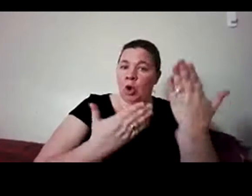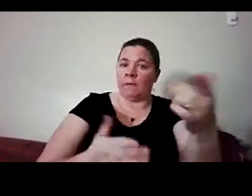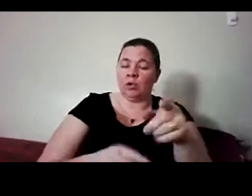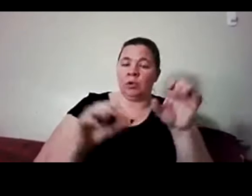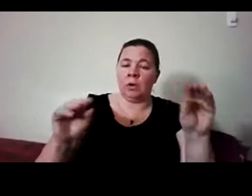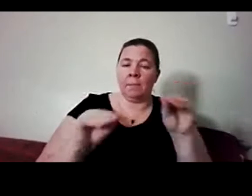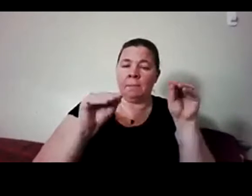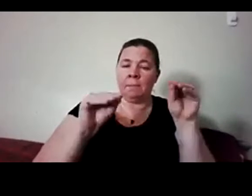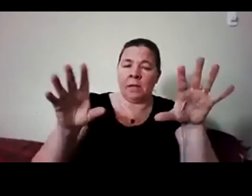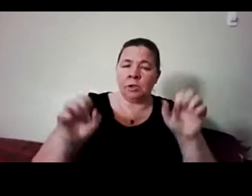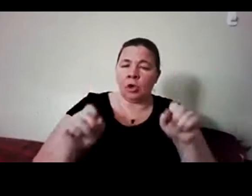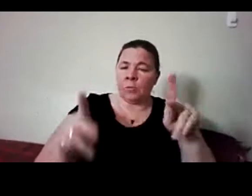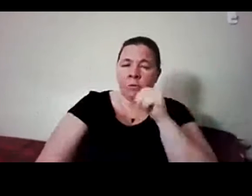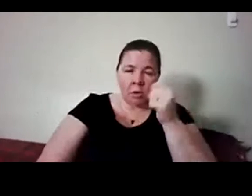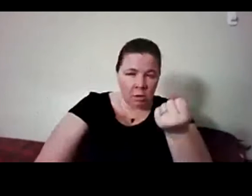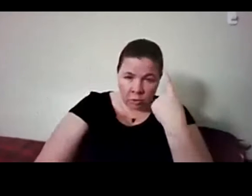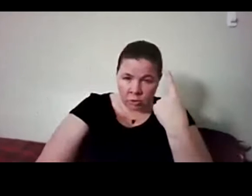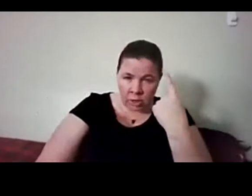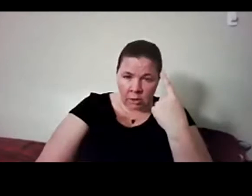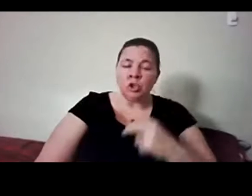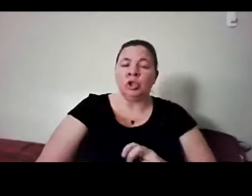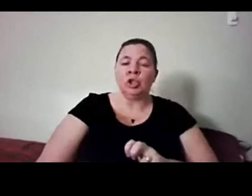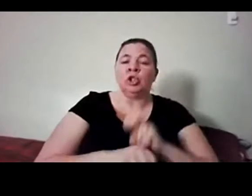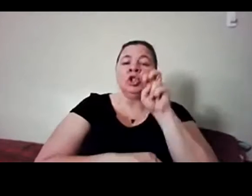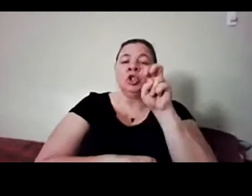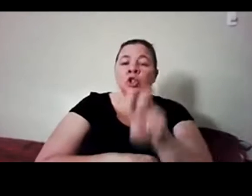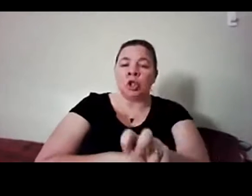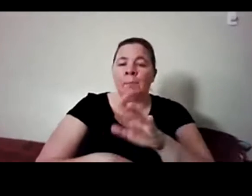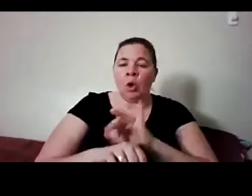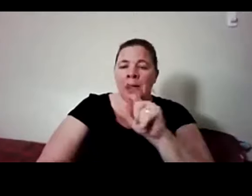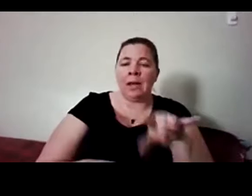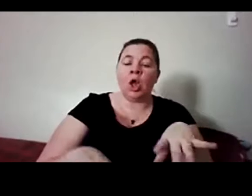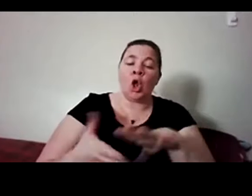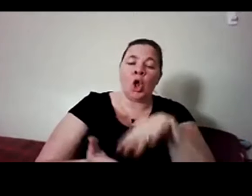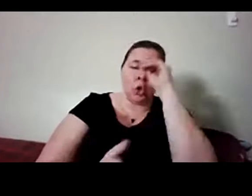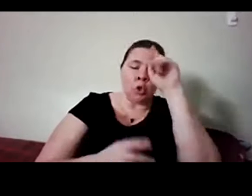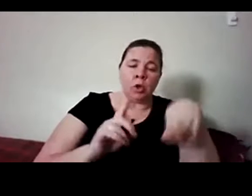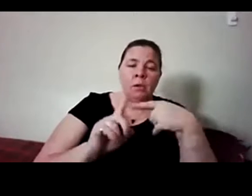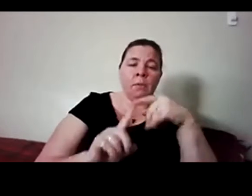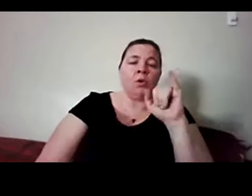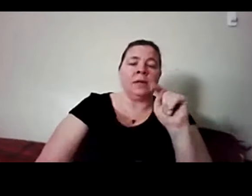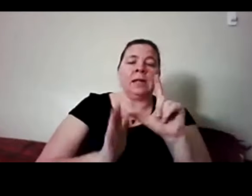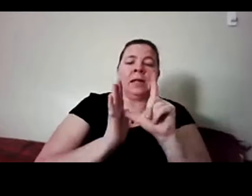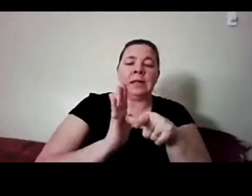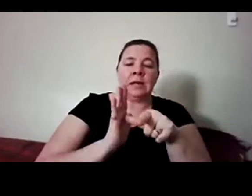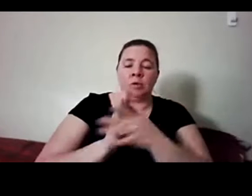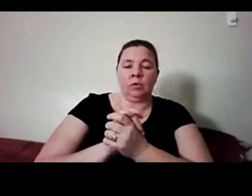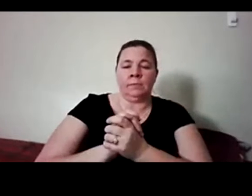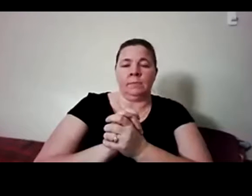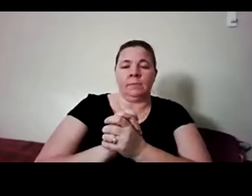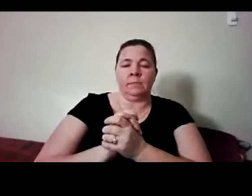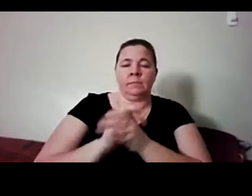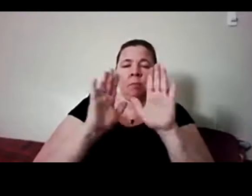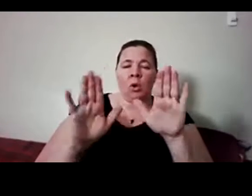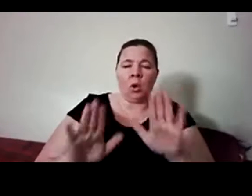it, jump on it, then learn about it later. This is an amazing opportunity that a friend has invited you to, a family